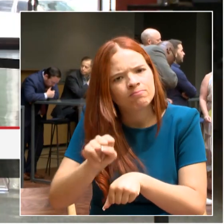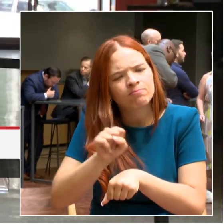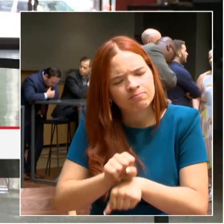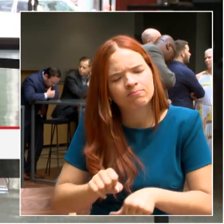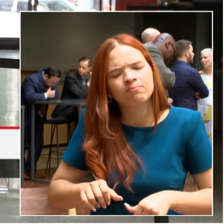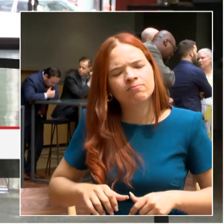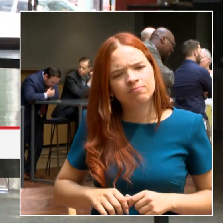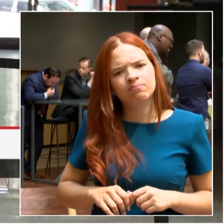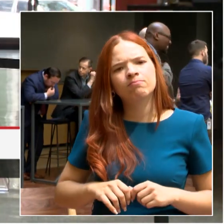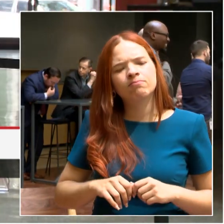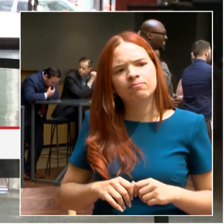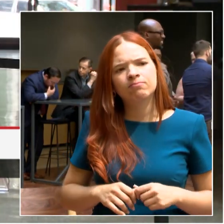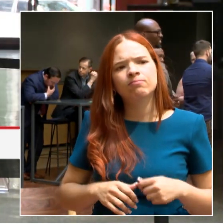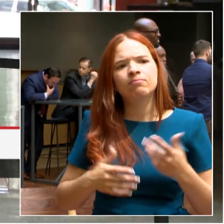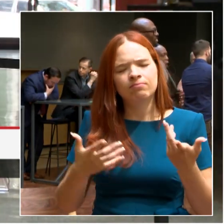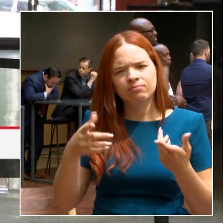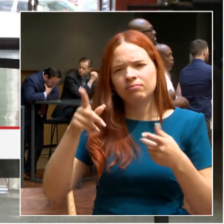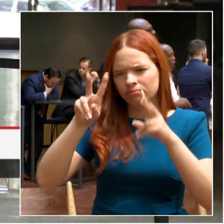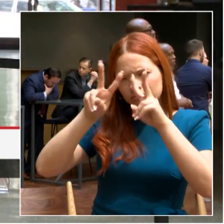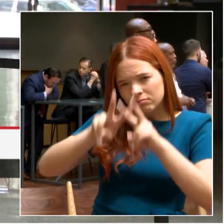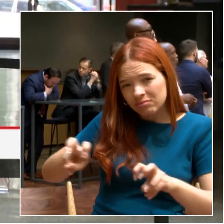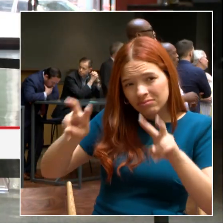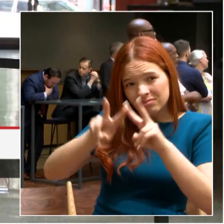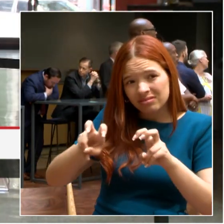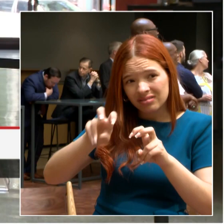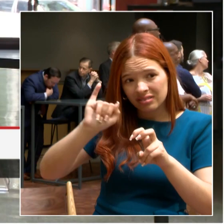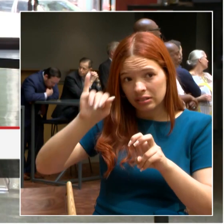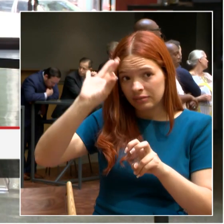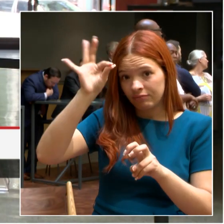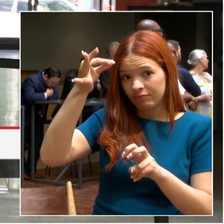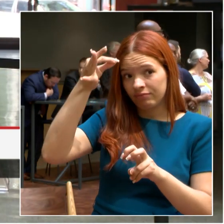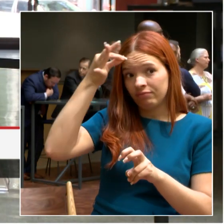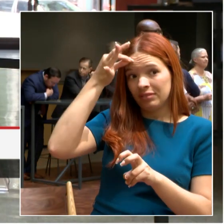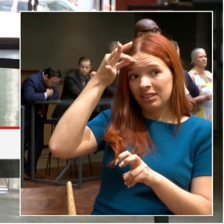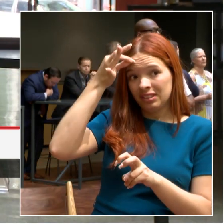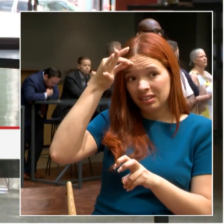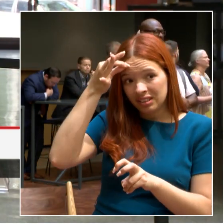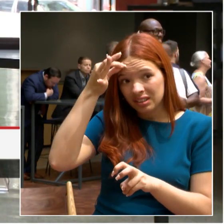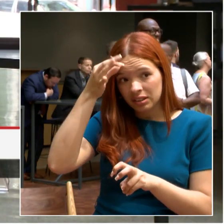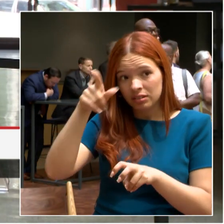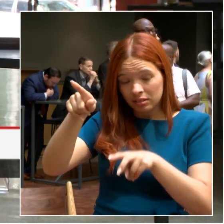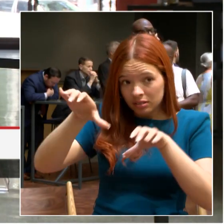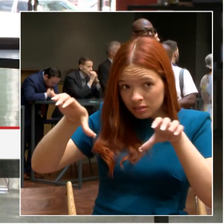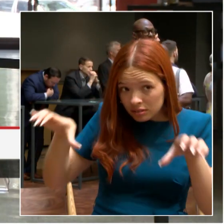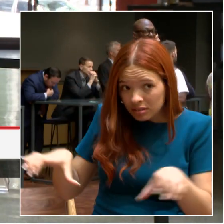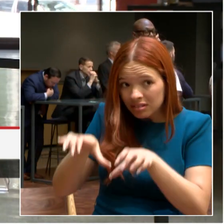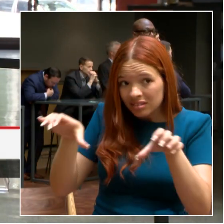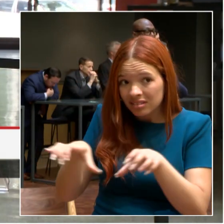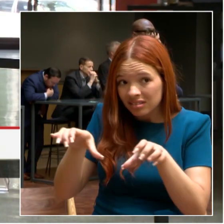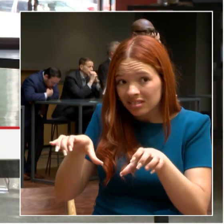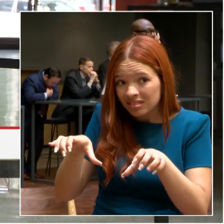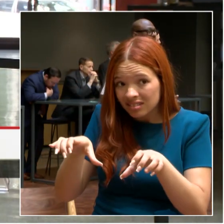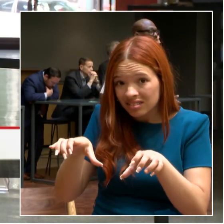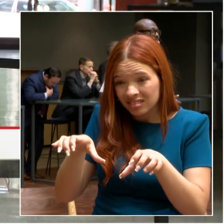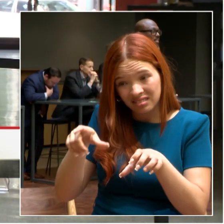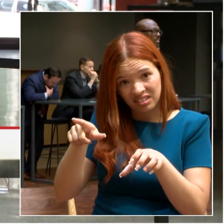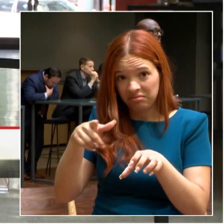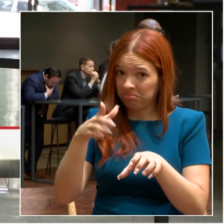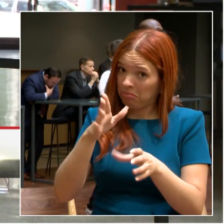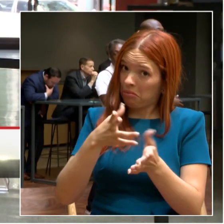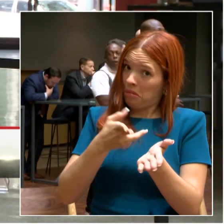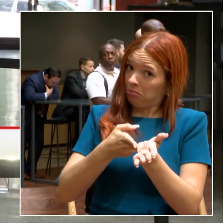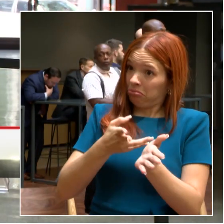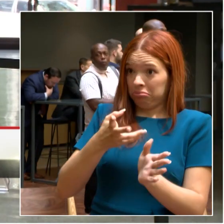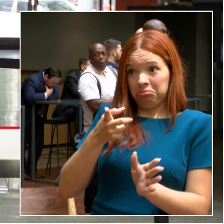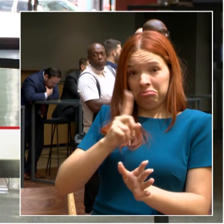it outperformed expectations in a significant way. The role of the United States government as an employer is significant across the country and